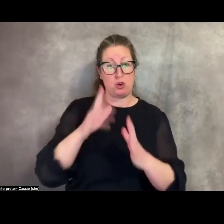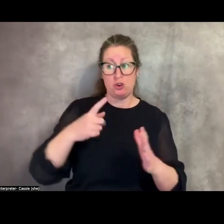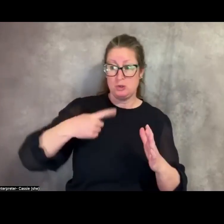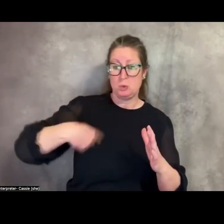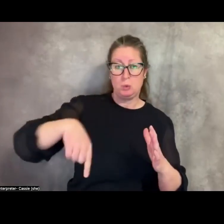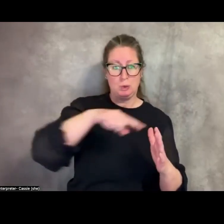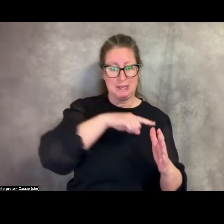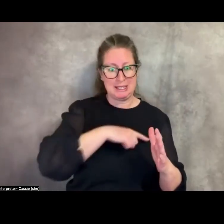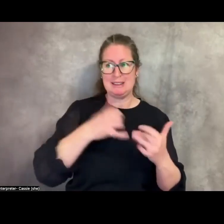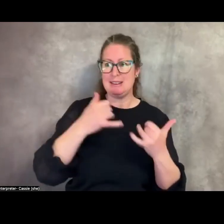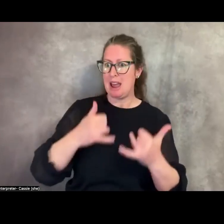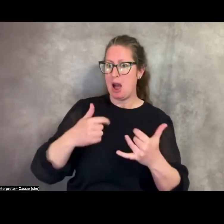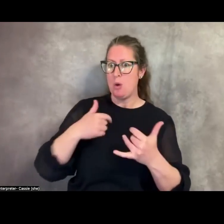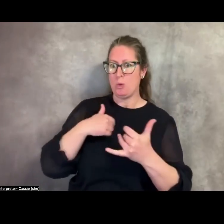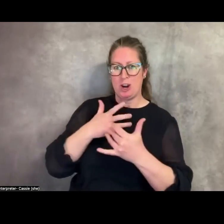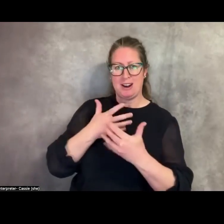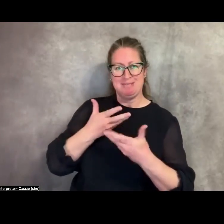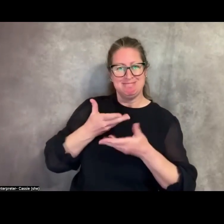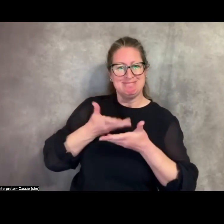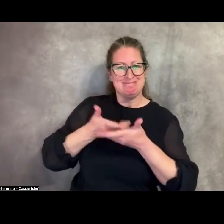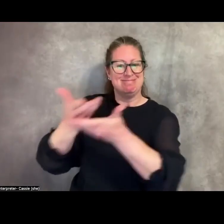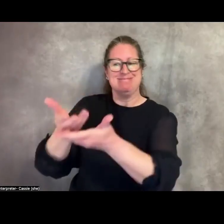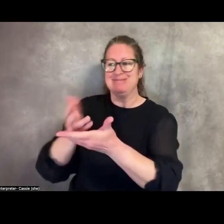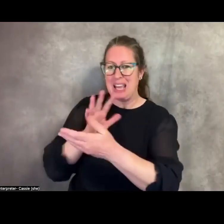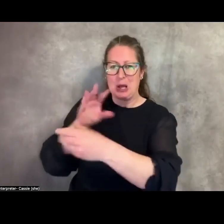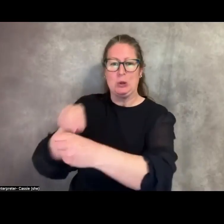now included in decisions with